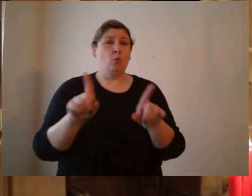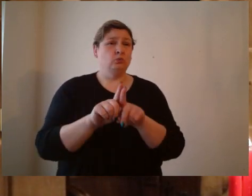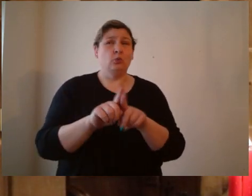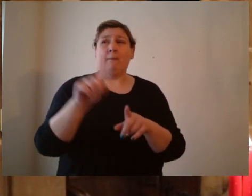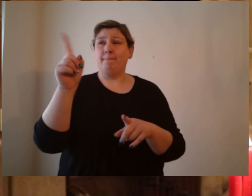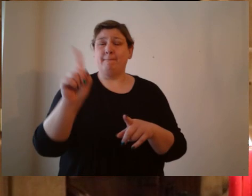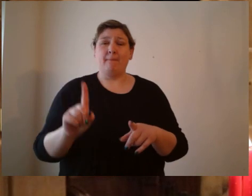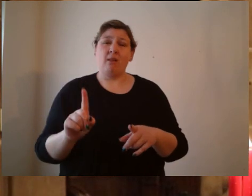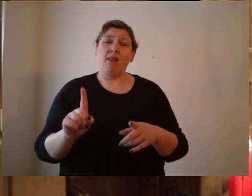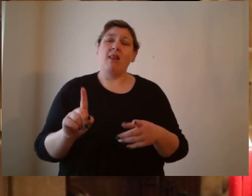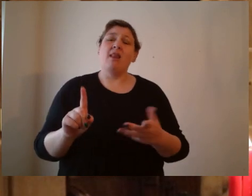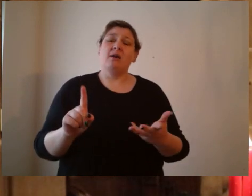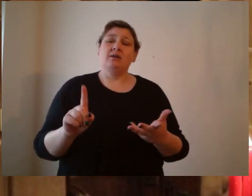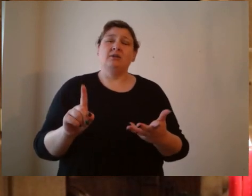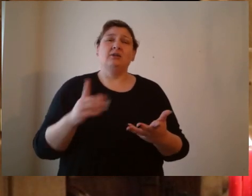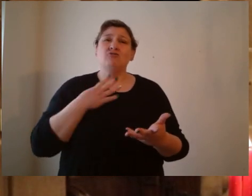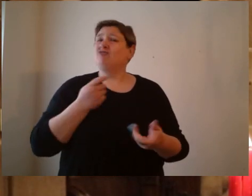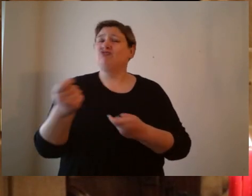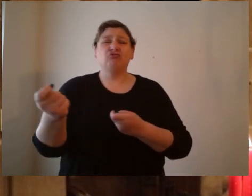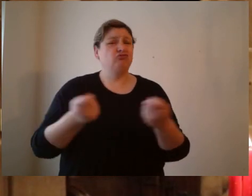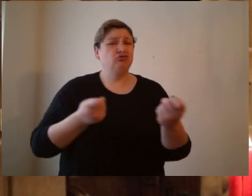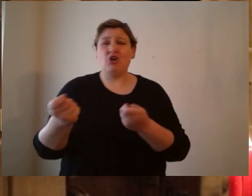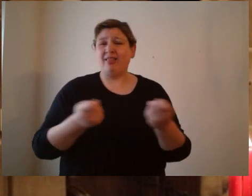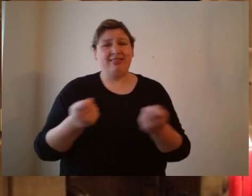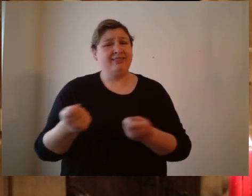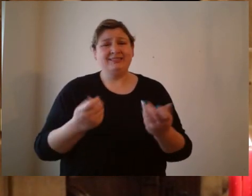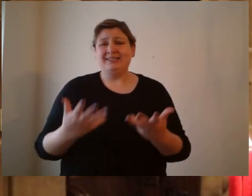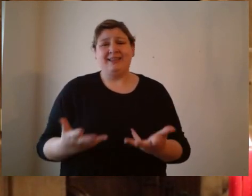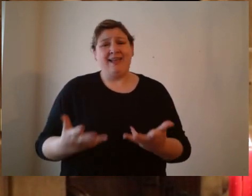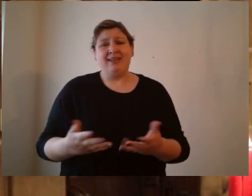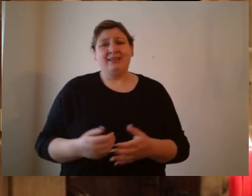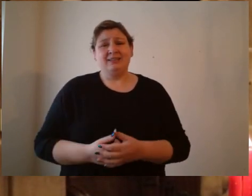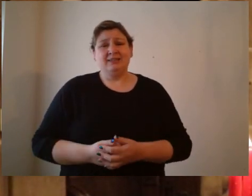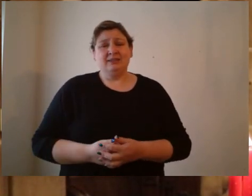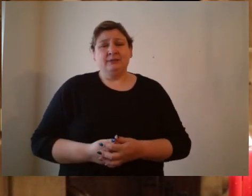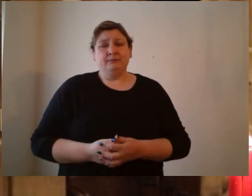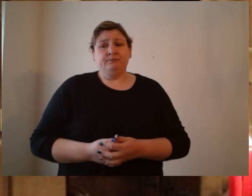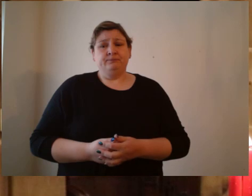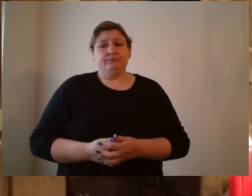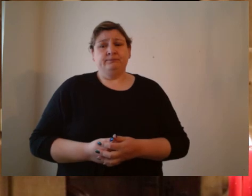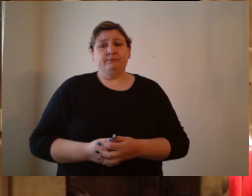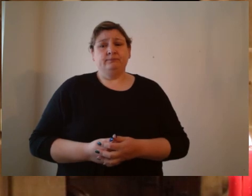for those who are struggling today.